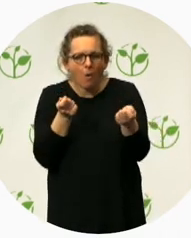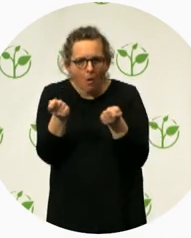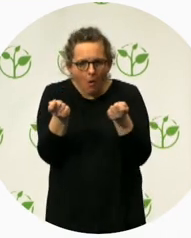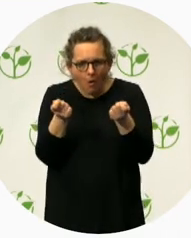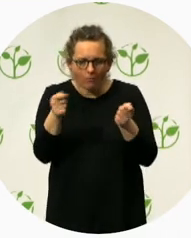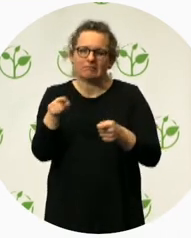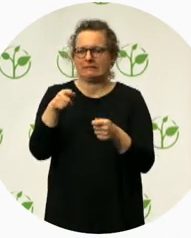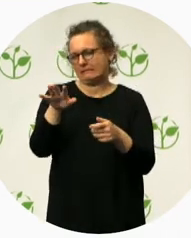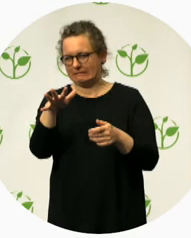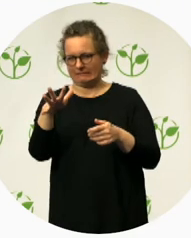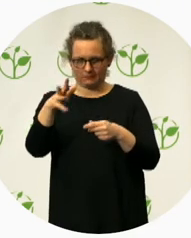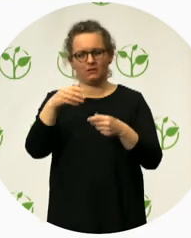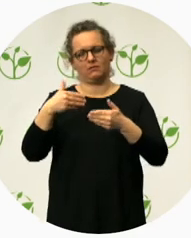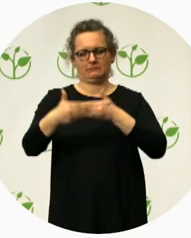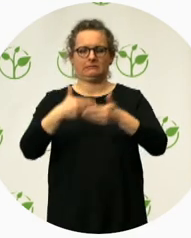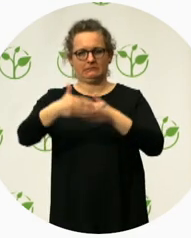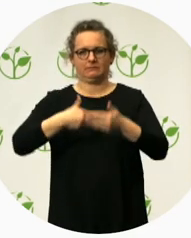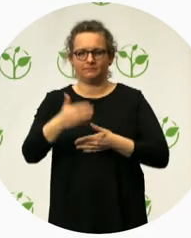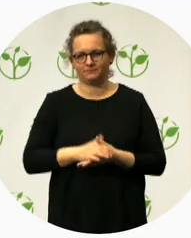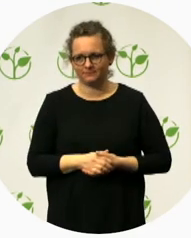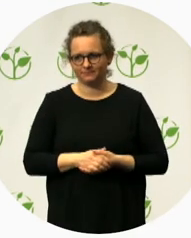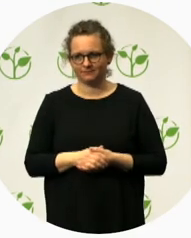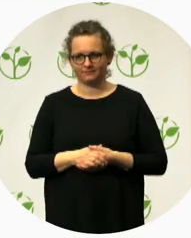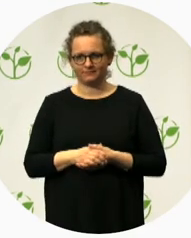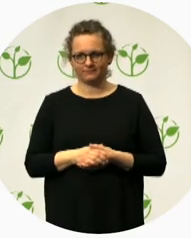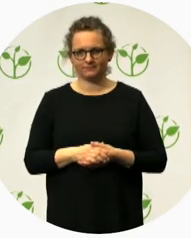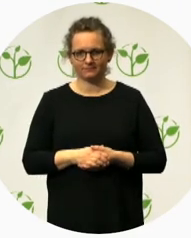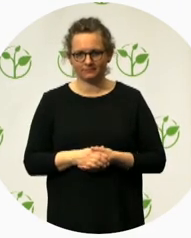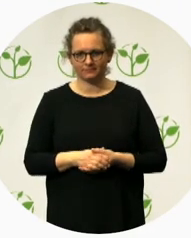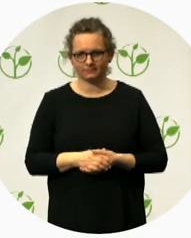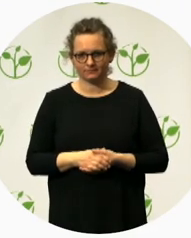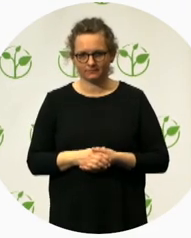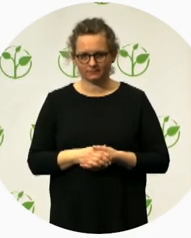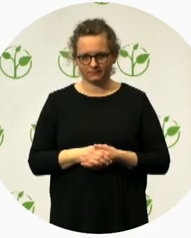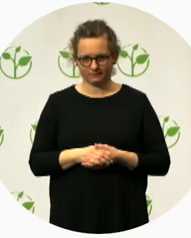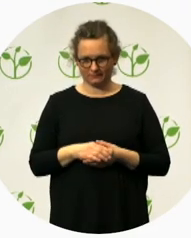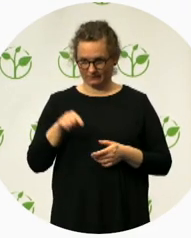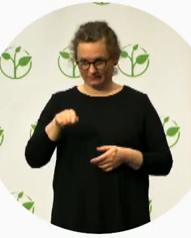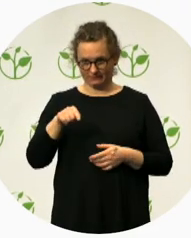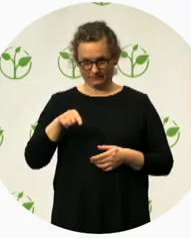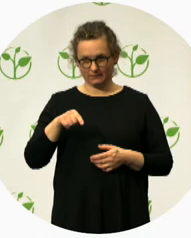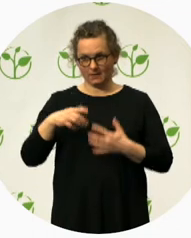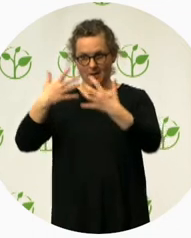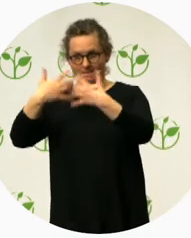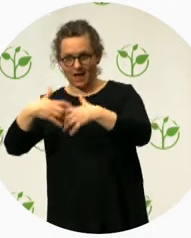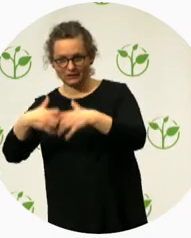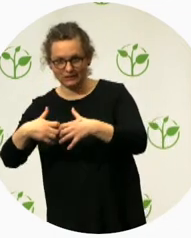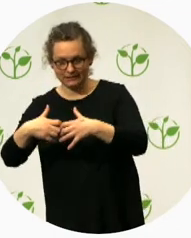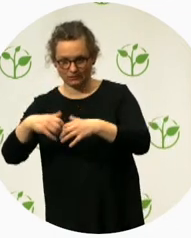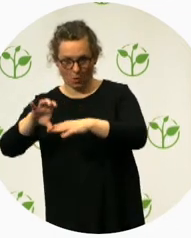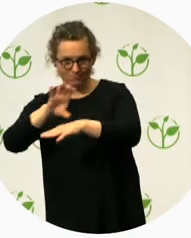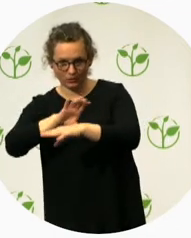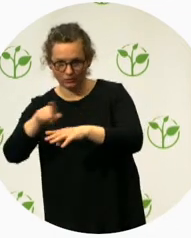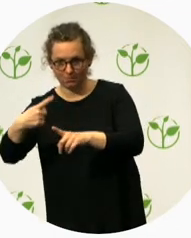I think natural user interfaces, this idea of the ways in which we choose to behavior can be used to control the